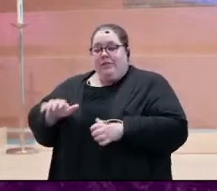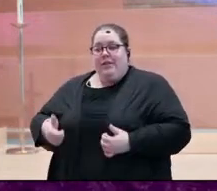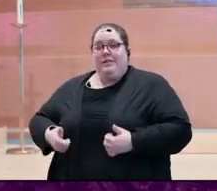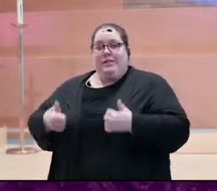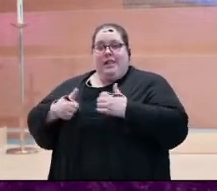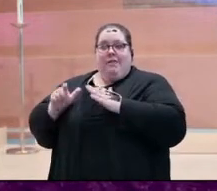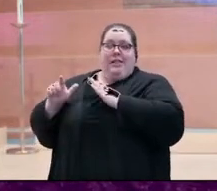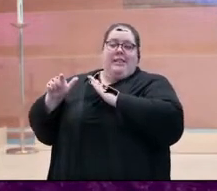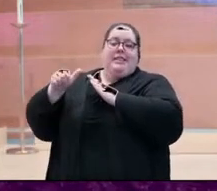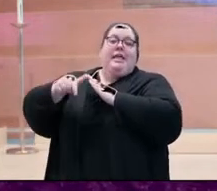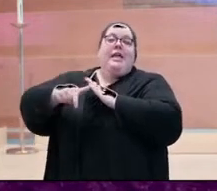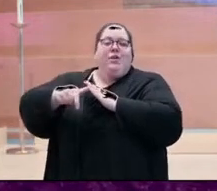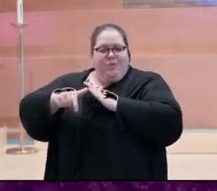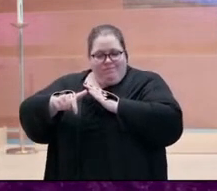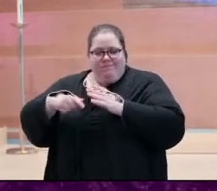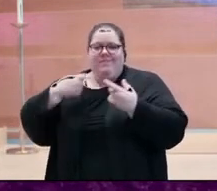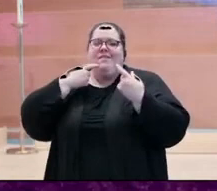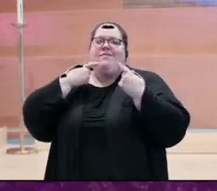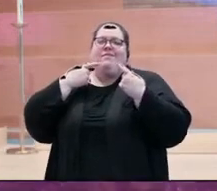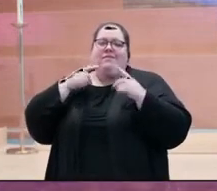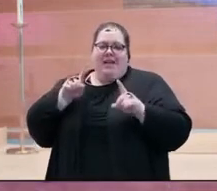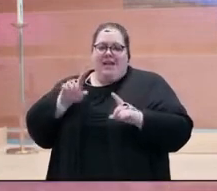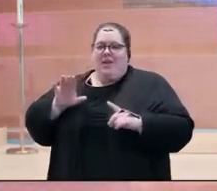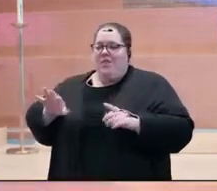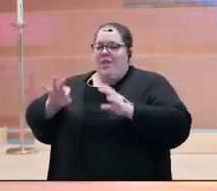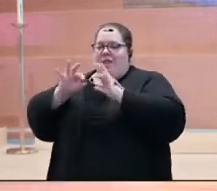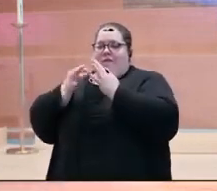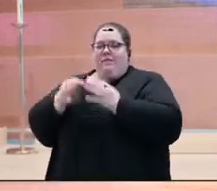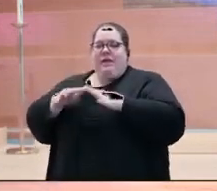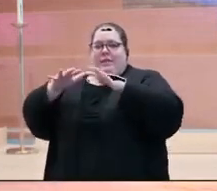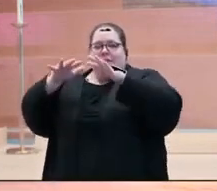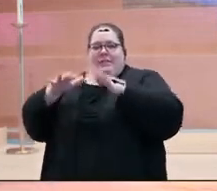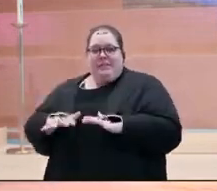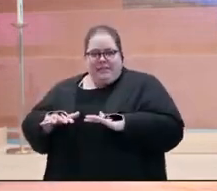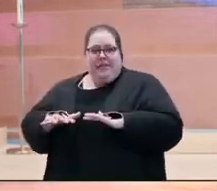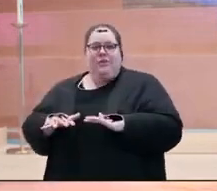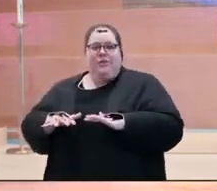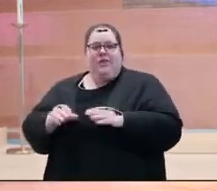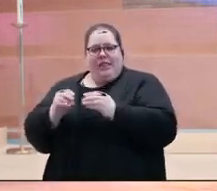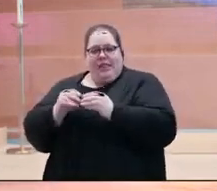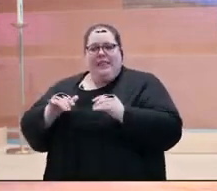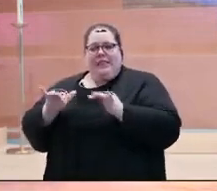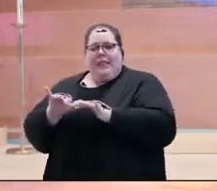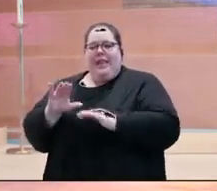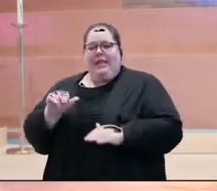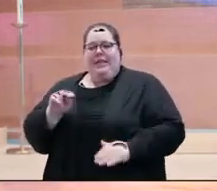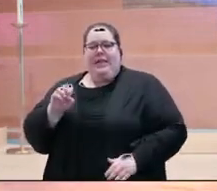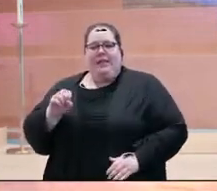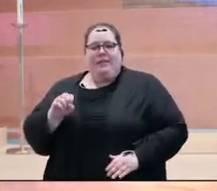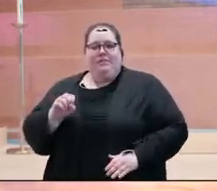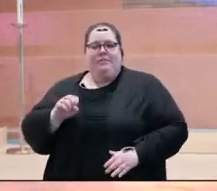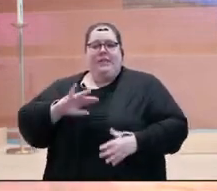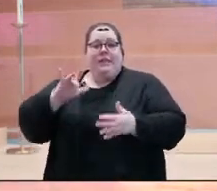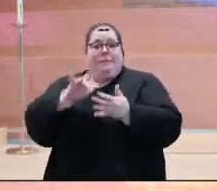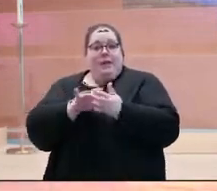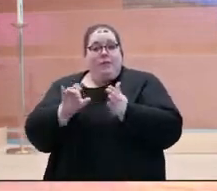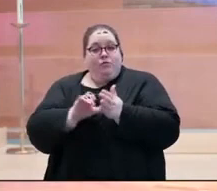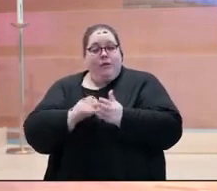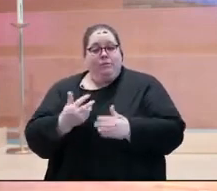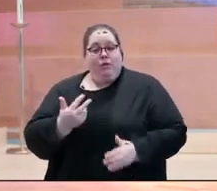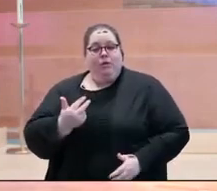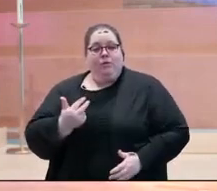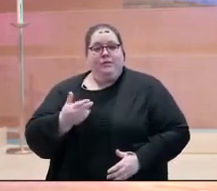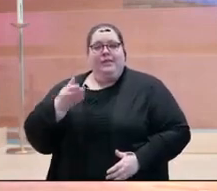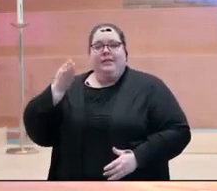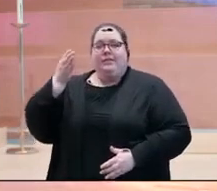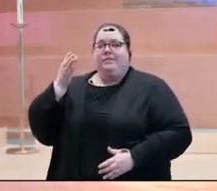later, they're finally able to settle down in the land of Canaan. Middle of chapter 13, God calls him at